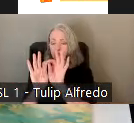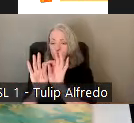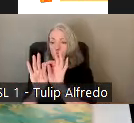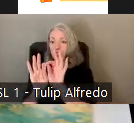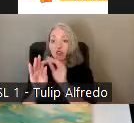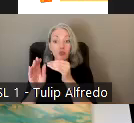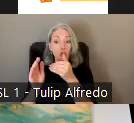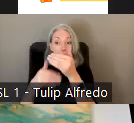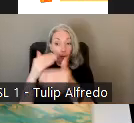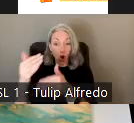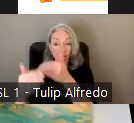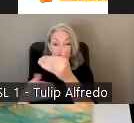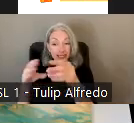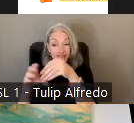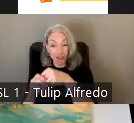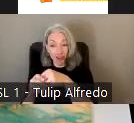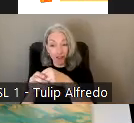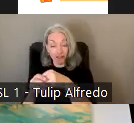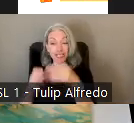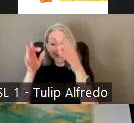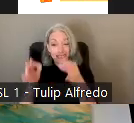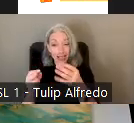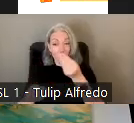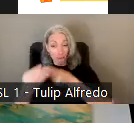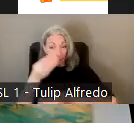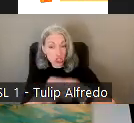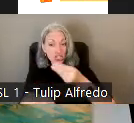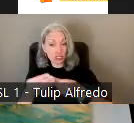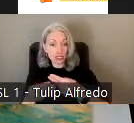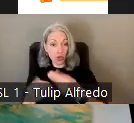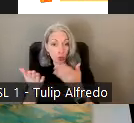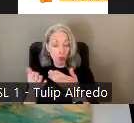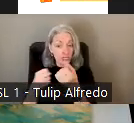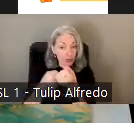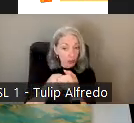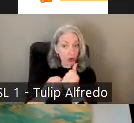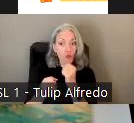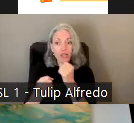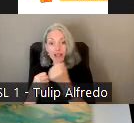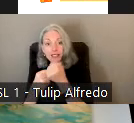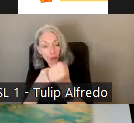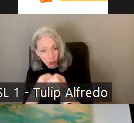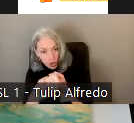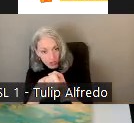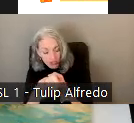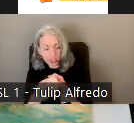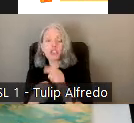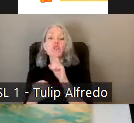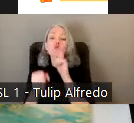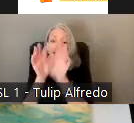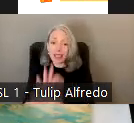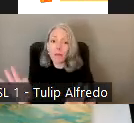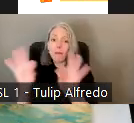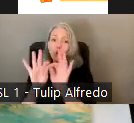is involved in deciding in the budget what gets funded and what does not, that this work of the committee is extremely important and it has to